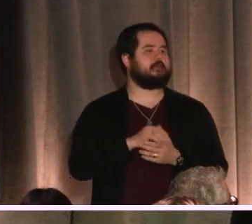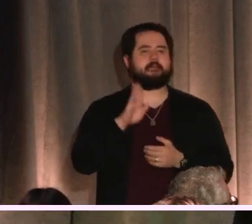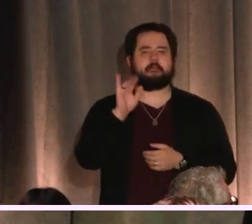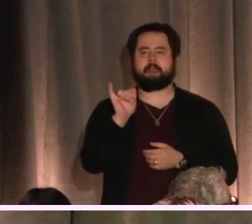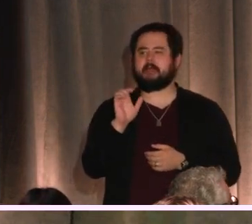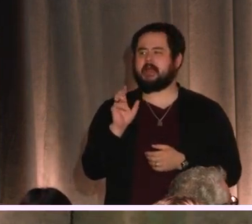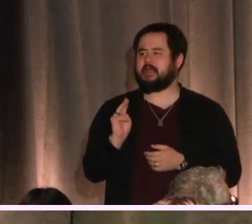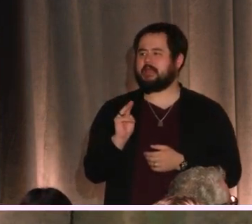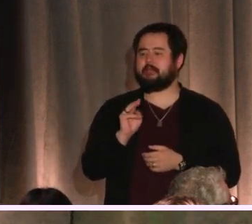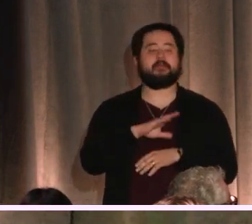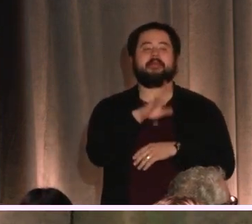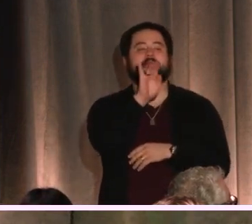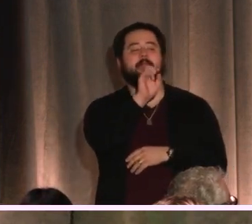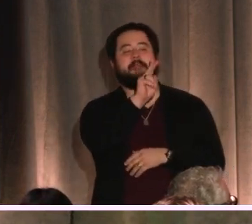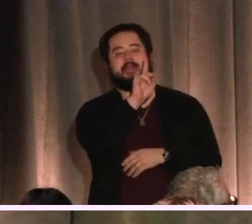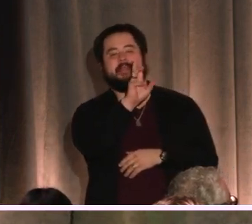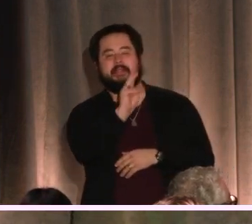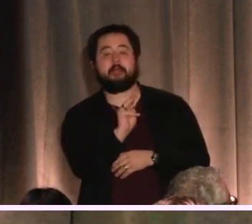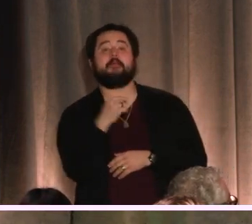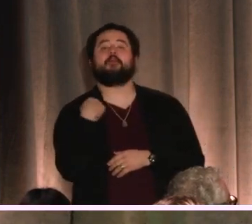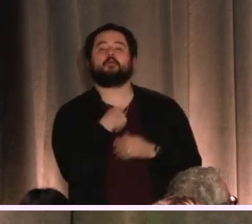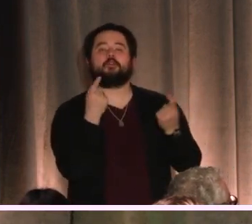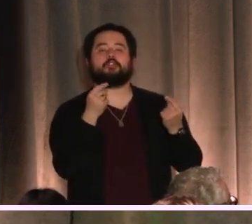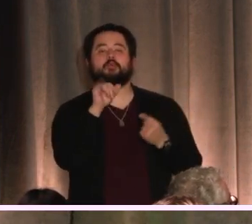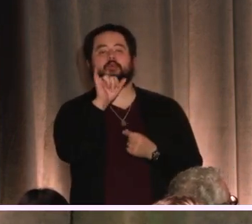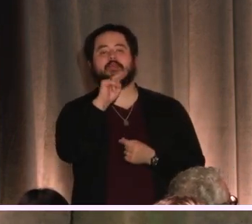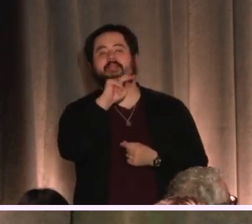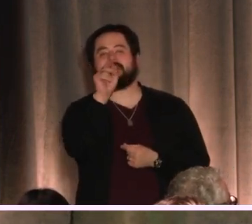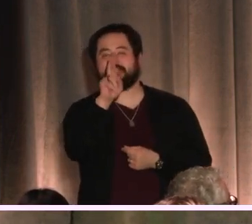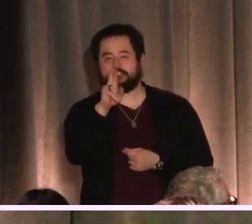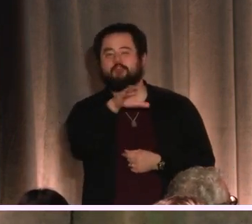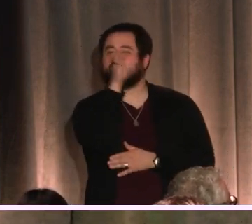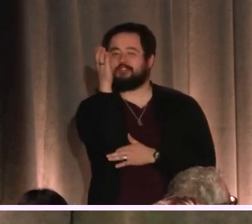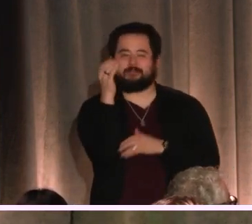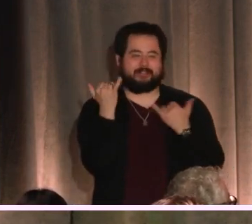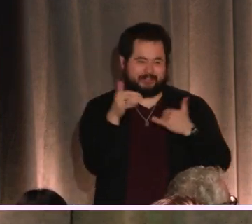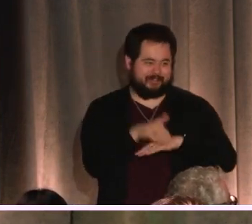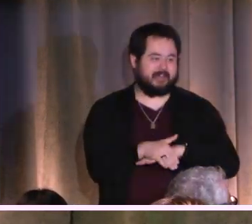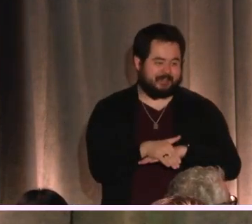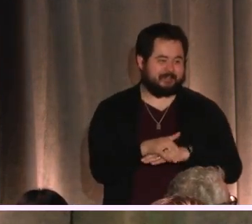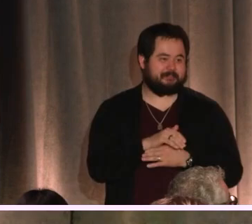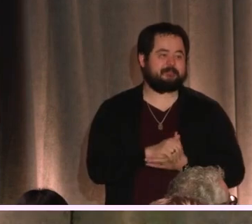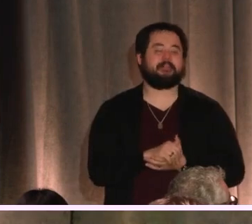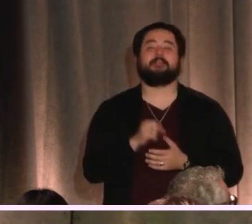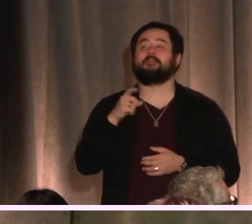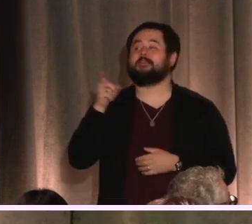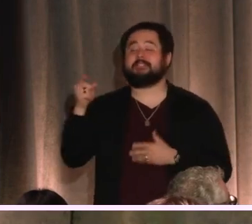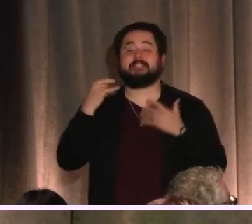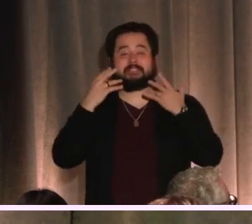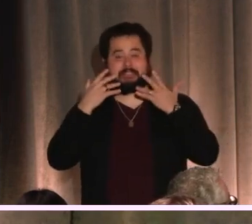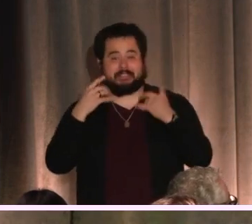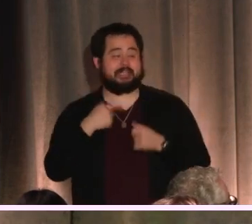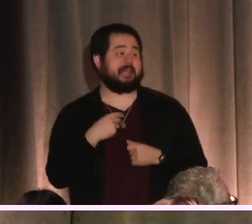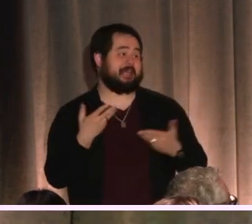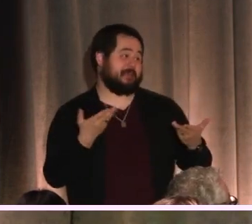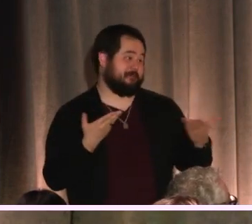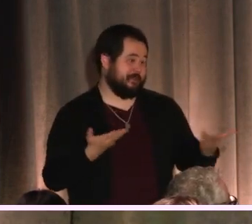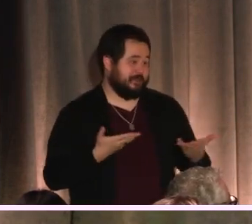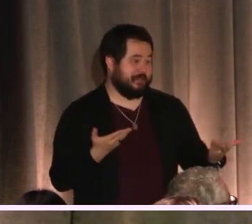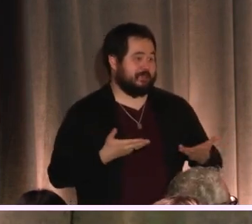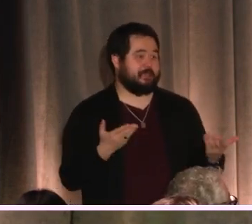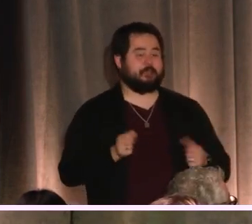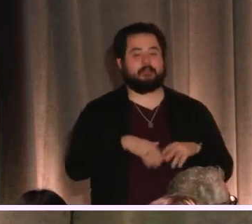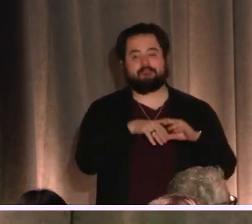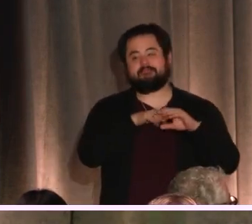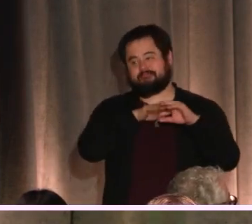they? Oh, the Benedum. We're doing Yinzer Christmas tonight, and he's singing, and I'm here blowing my pie hole